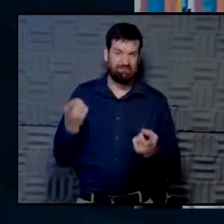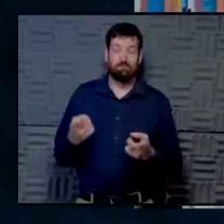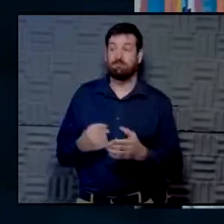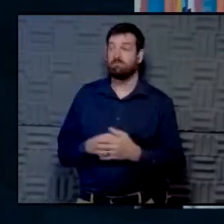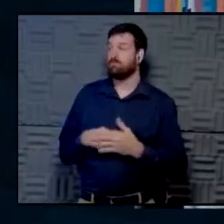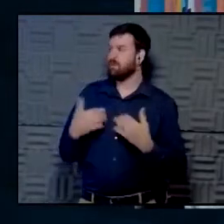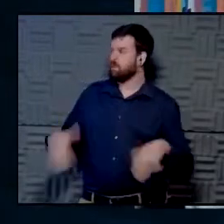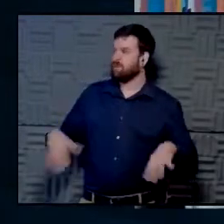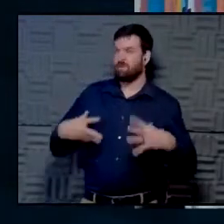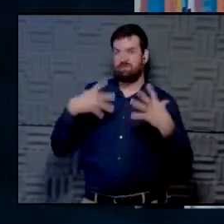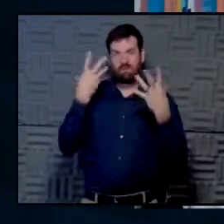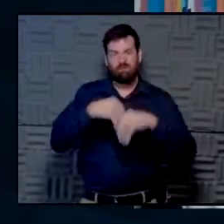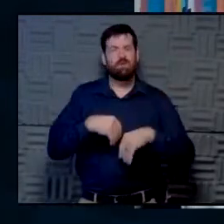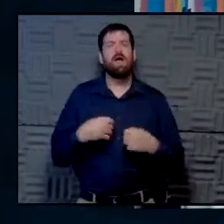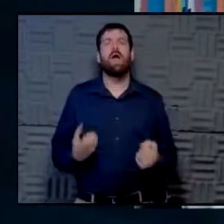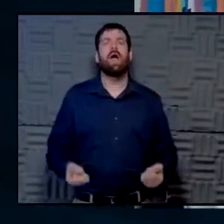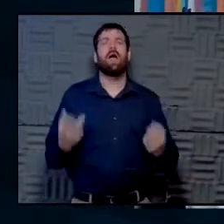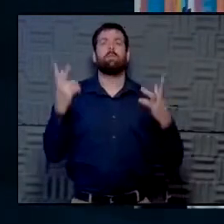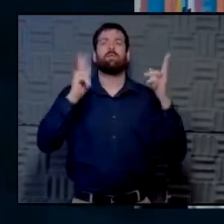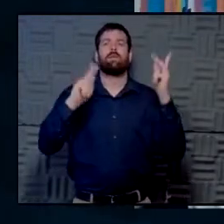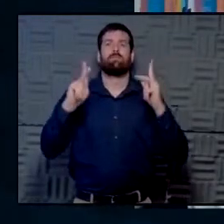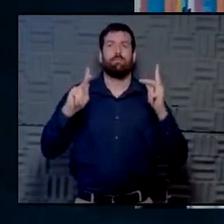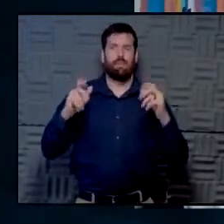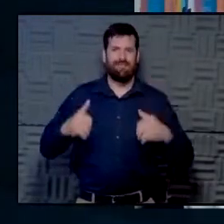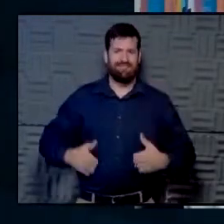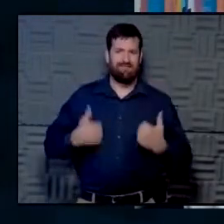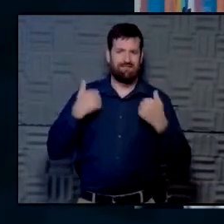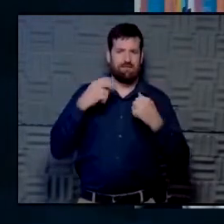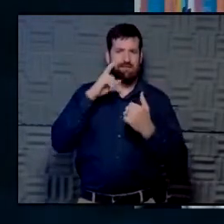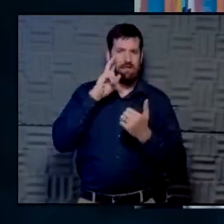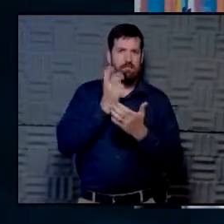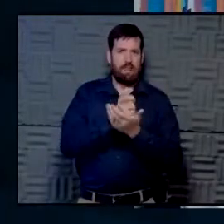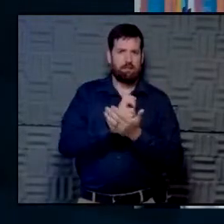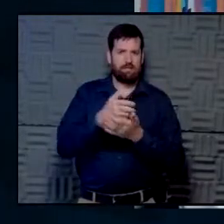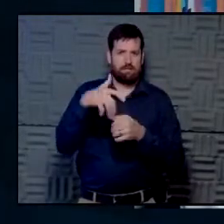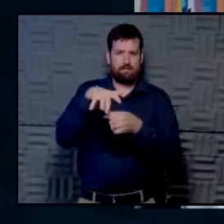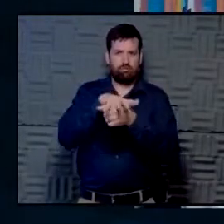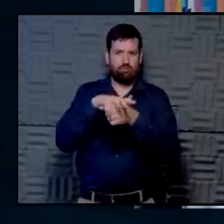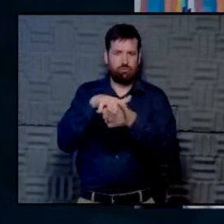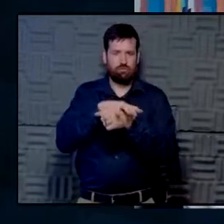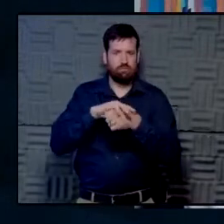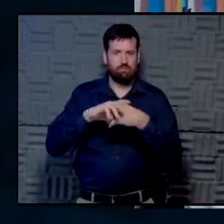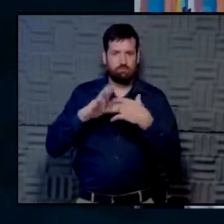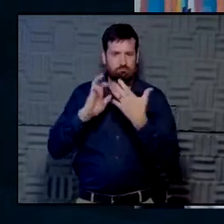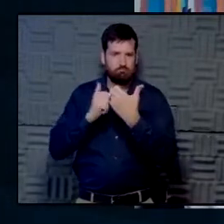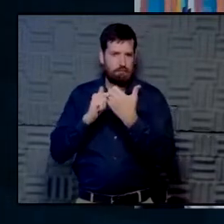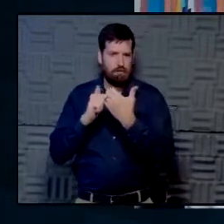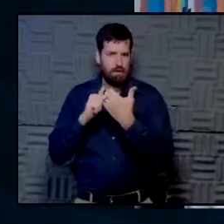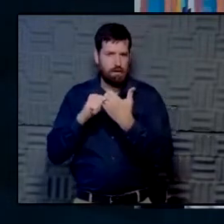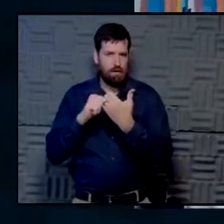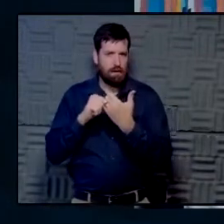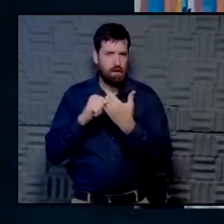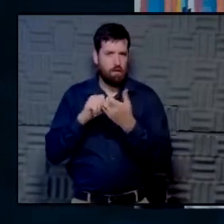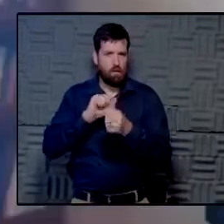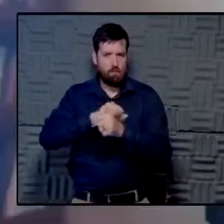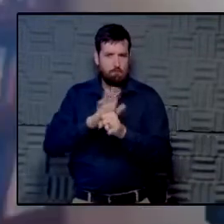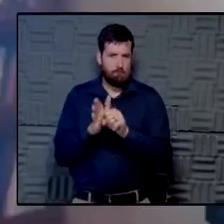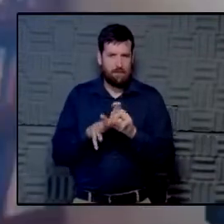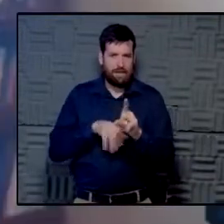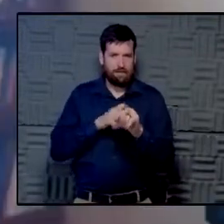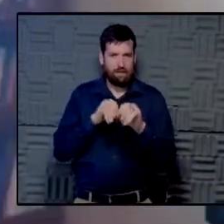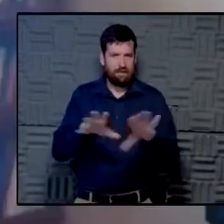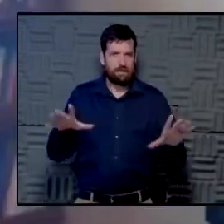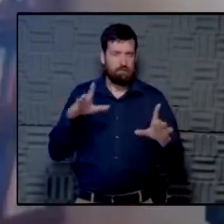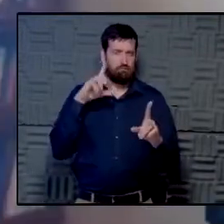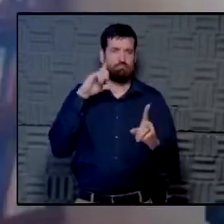are vibrant. How many people are living with epilepsy in our region, and how has the pandemic impacted them?